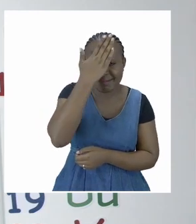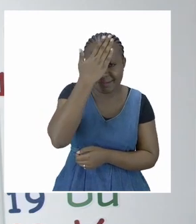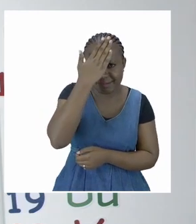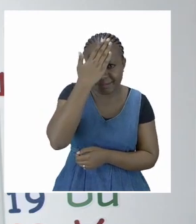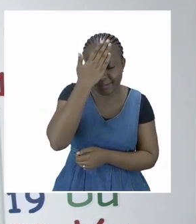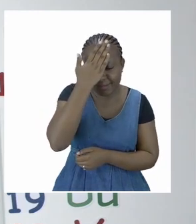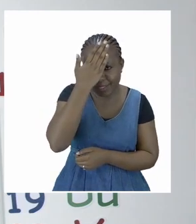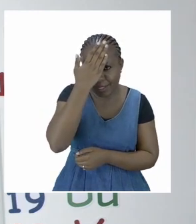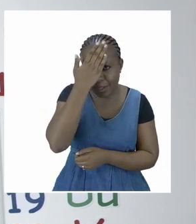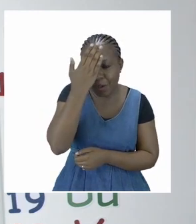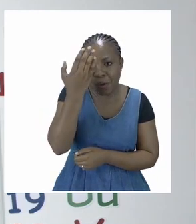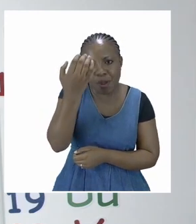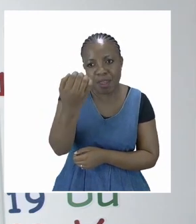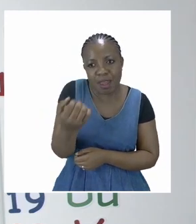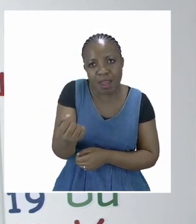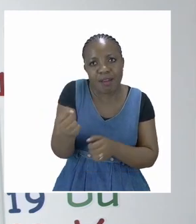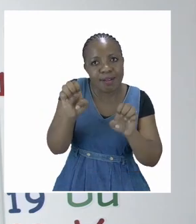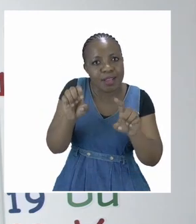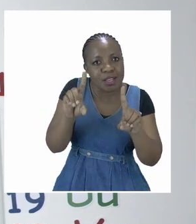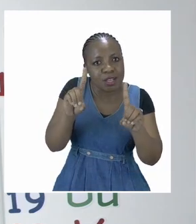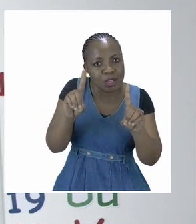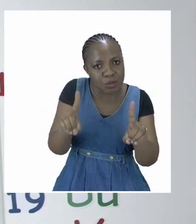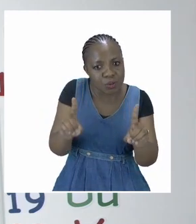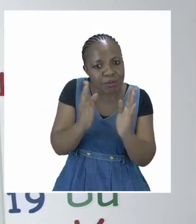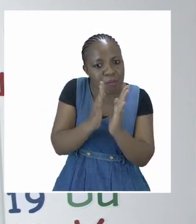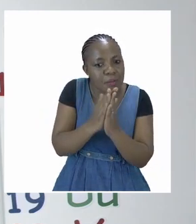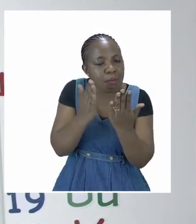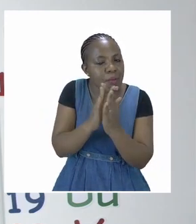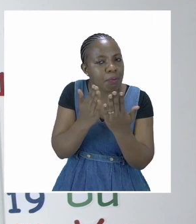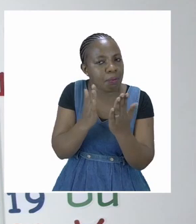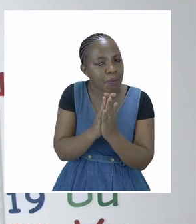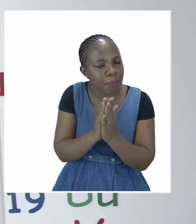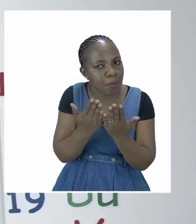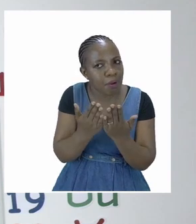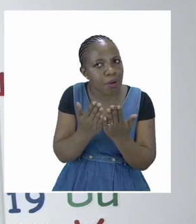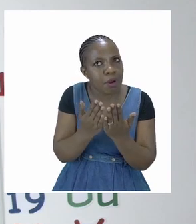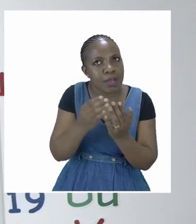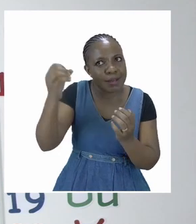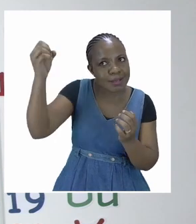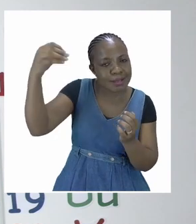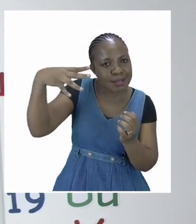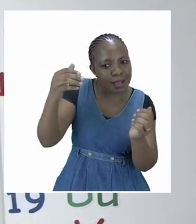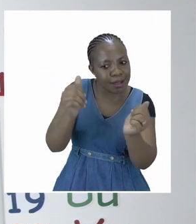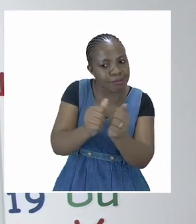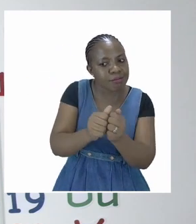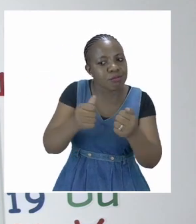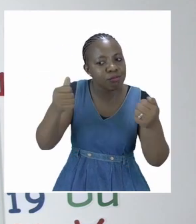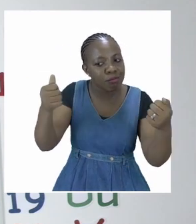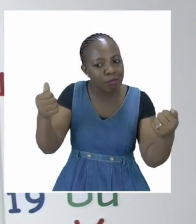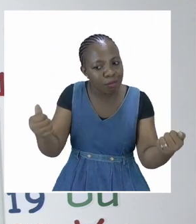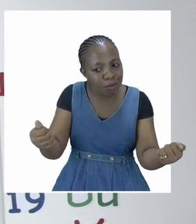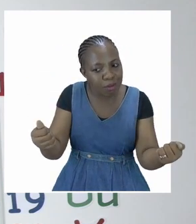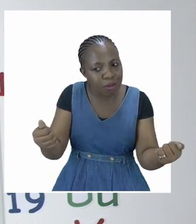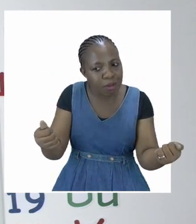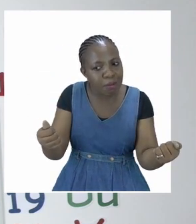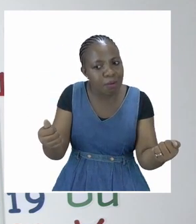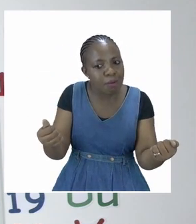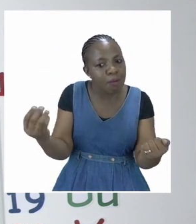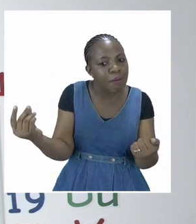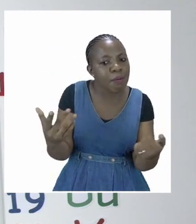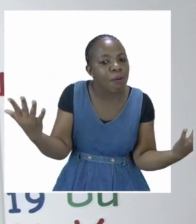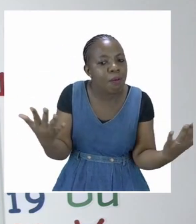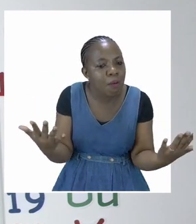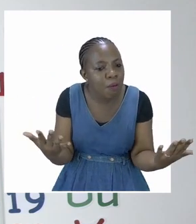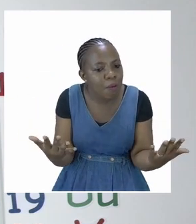booklet in our daily newspaper, street sales, or at your school every Monday